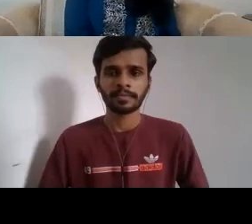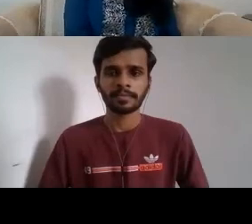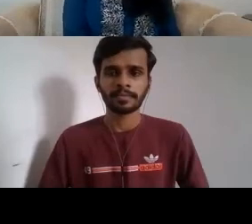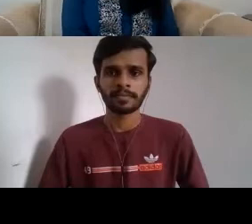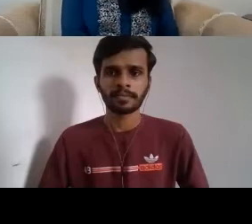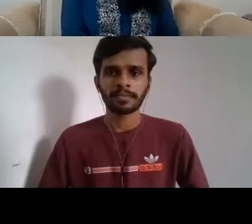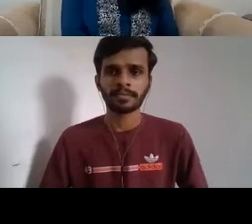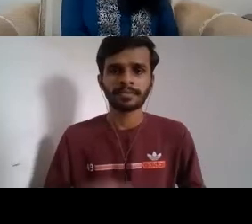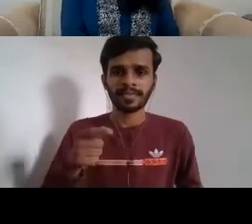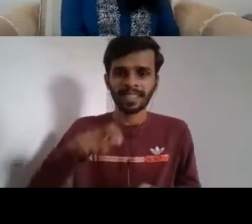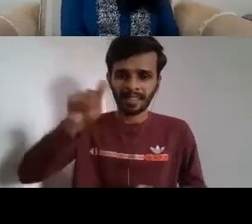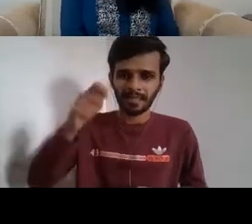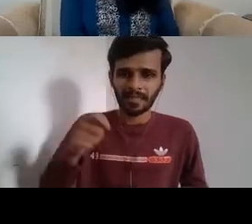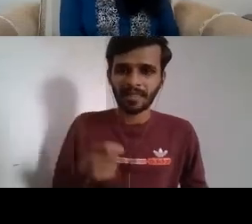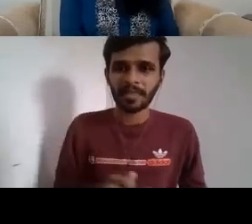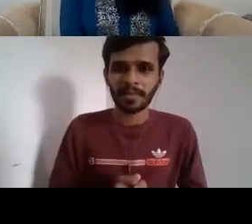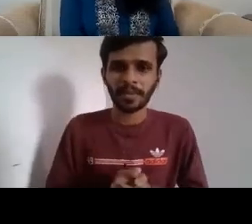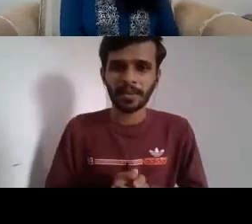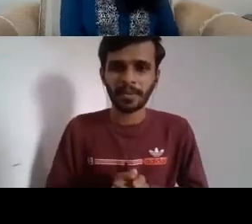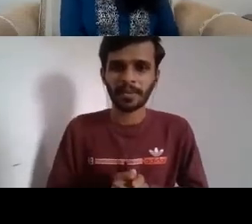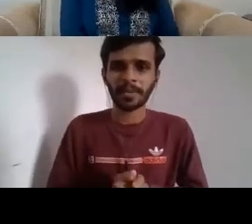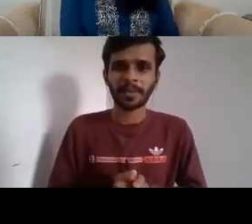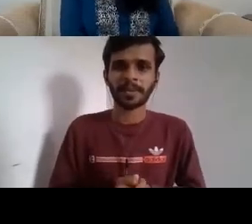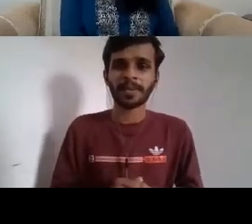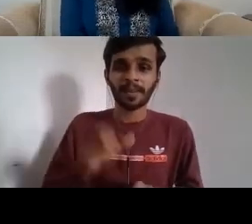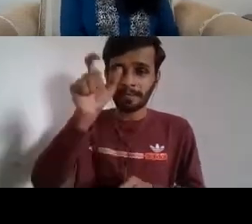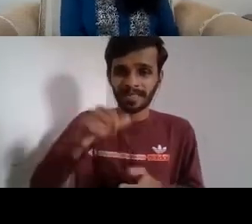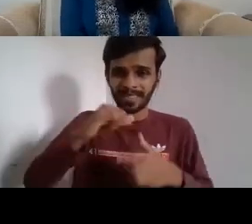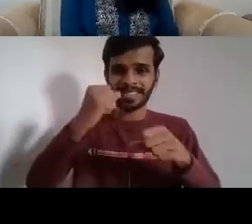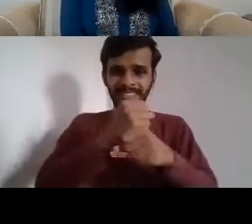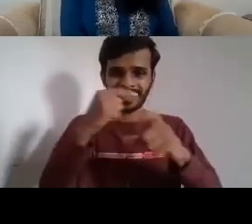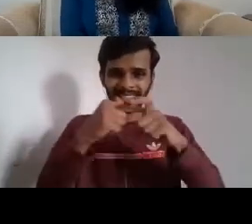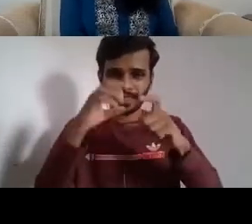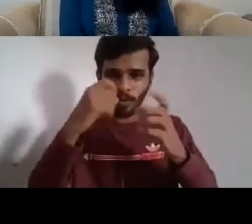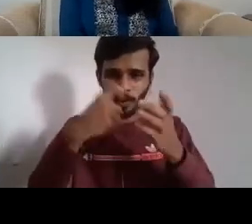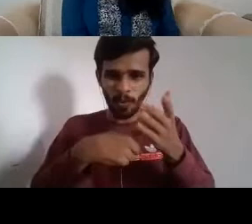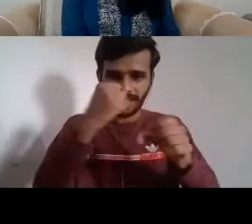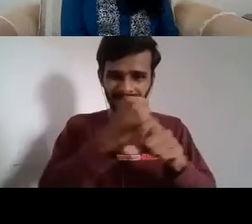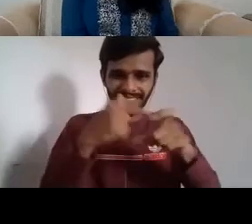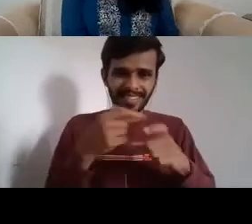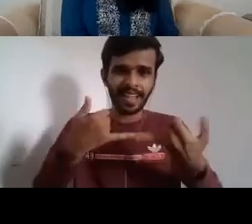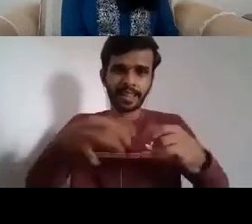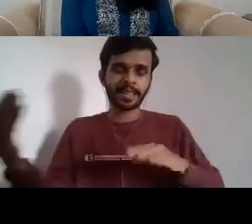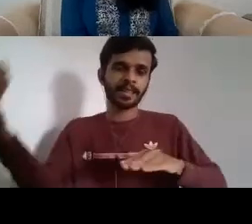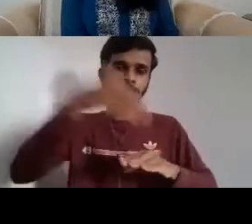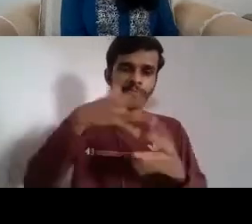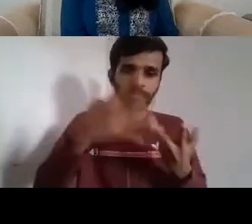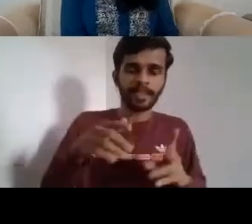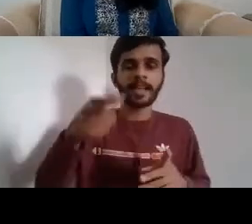This clip was taken when George visited India and the class was held near Dal Lake in Kashmir.